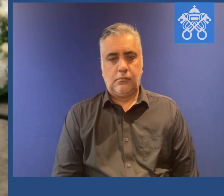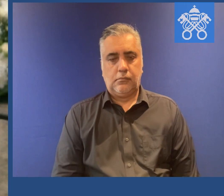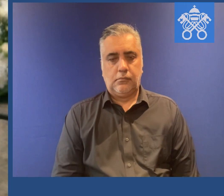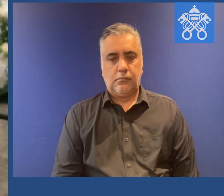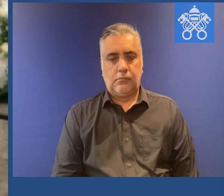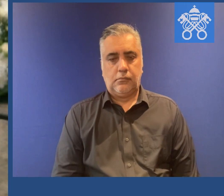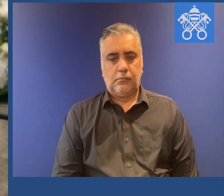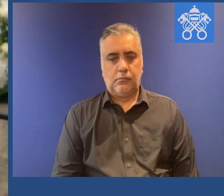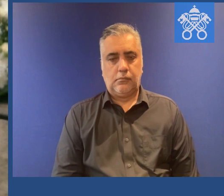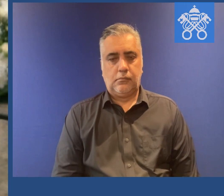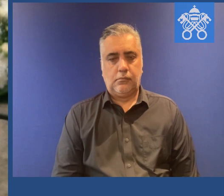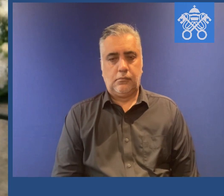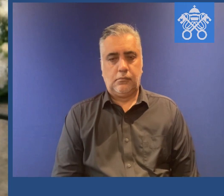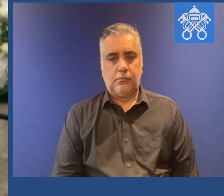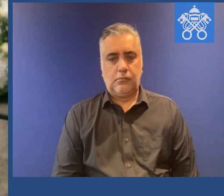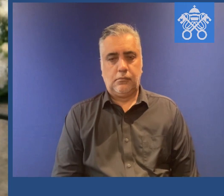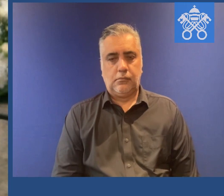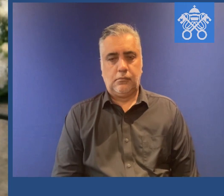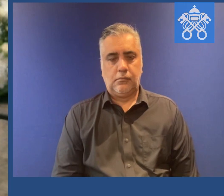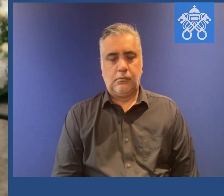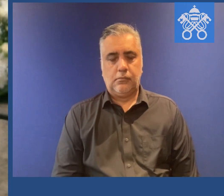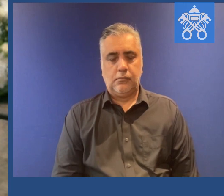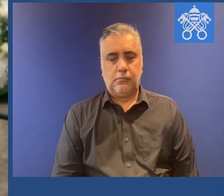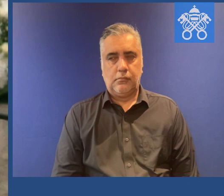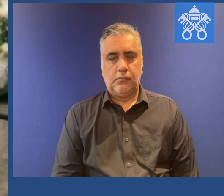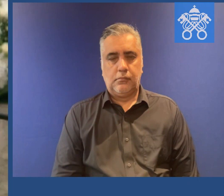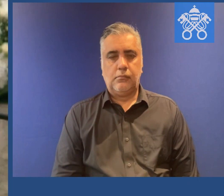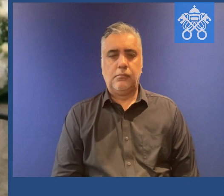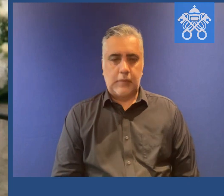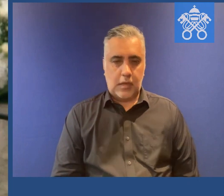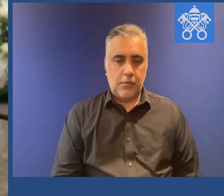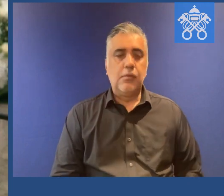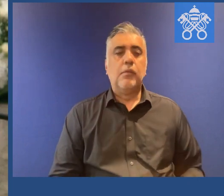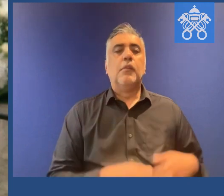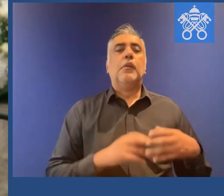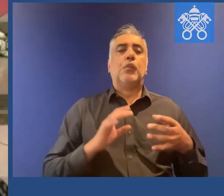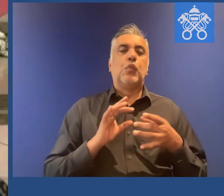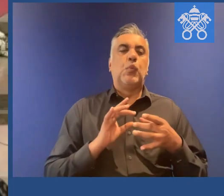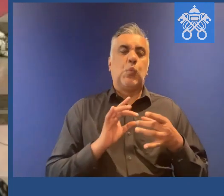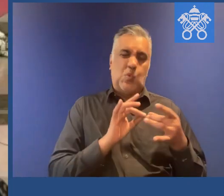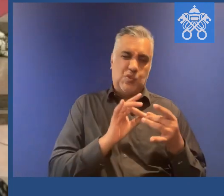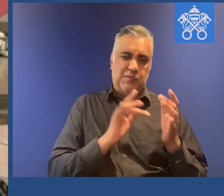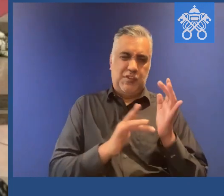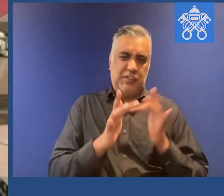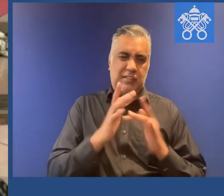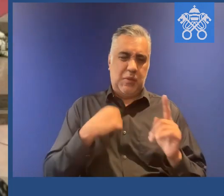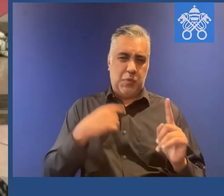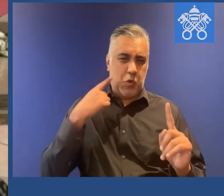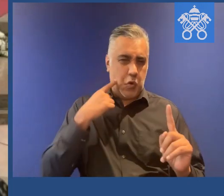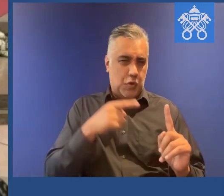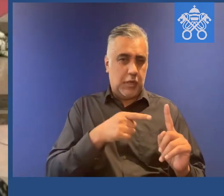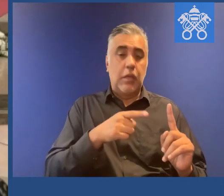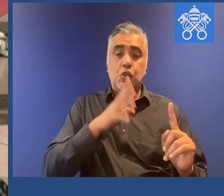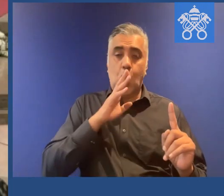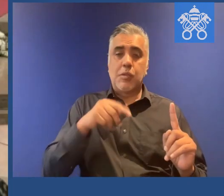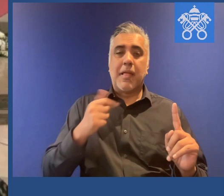amorevole e rigenerante di Dio in noi. The words of Jesus that we heard speak of